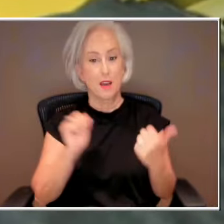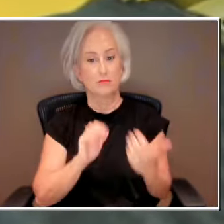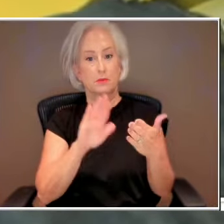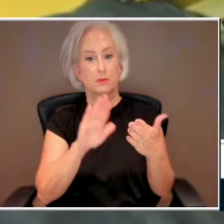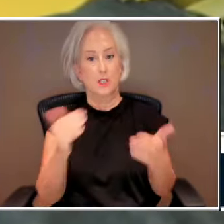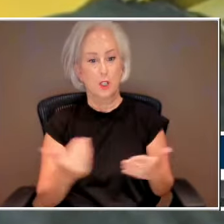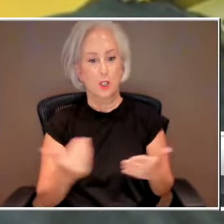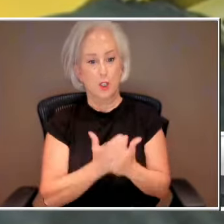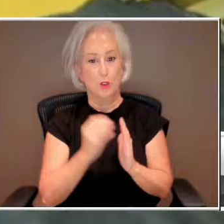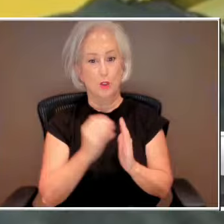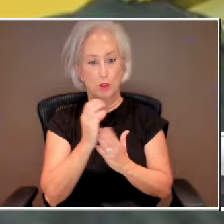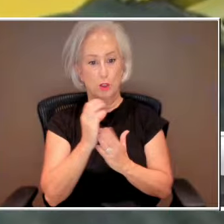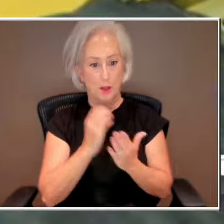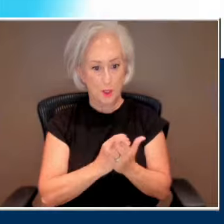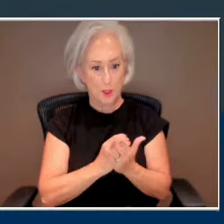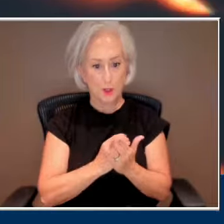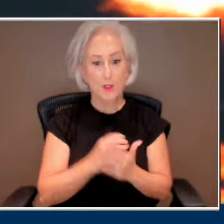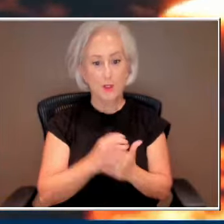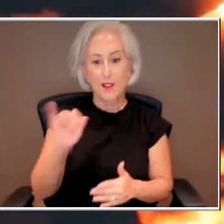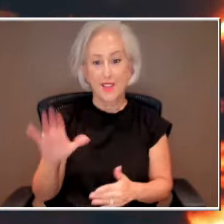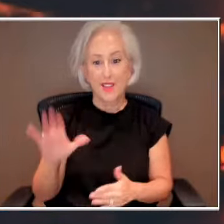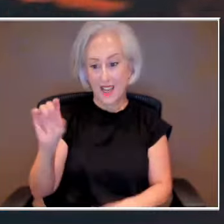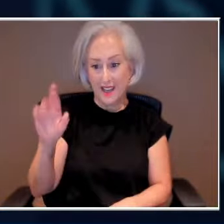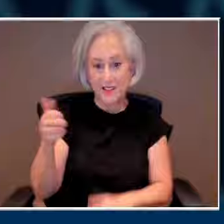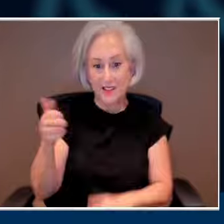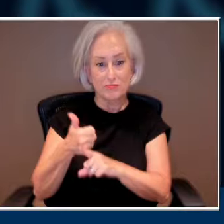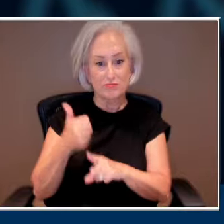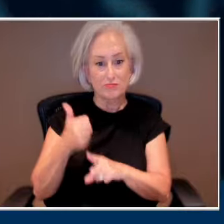every man should hear.